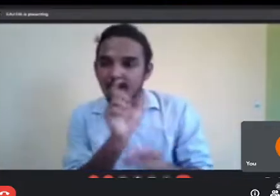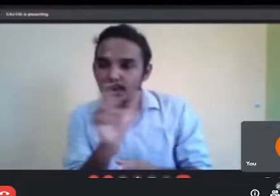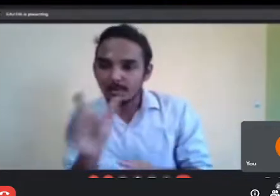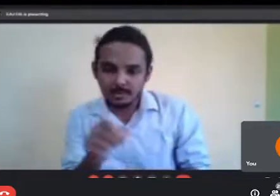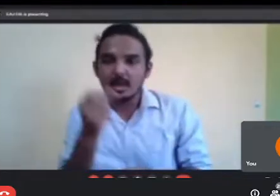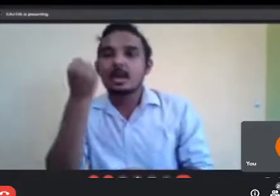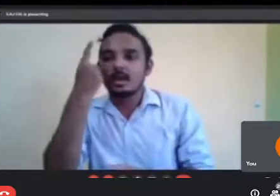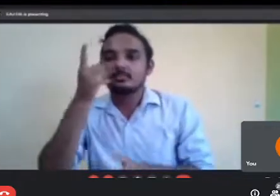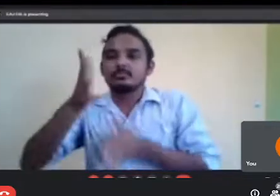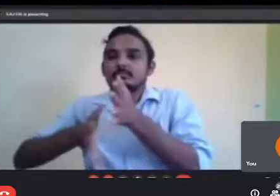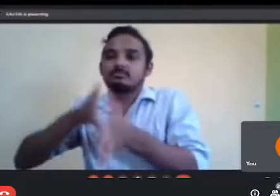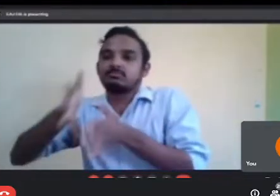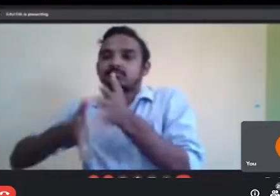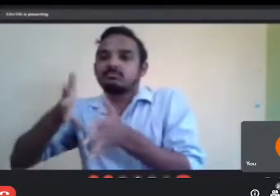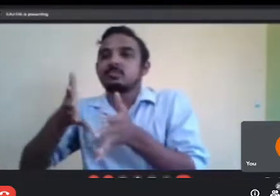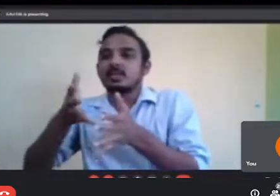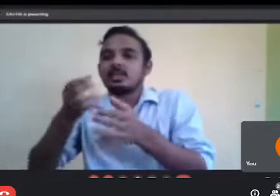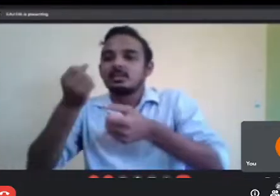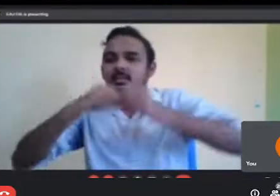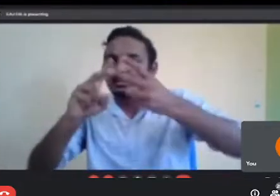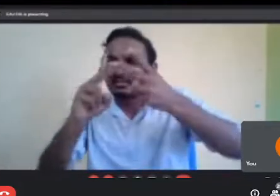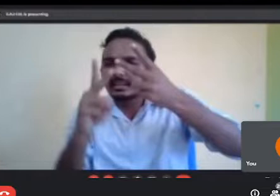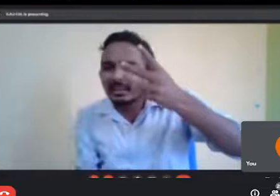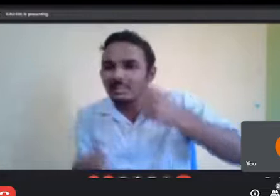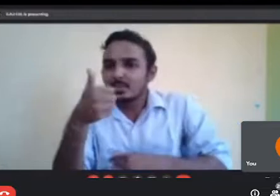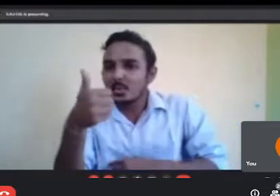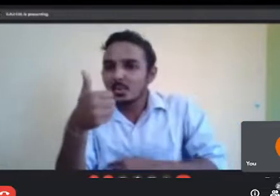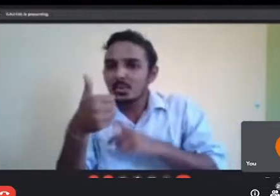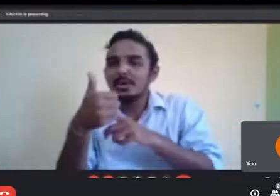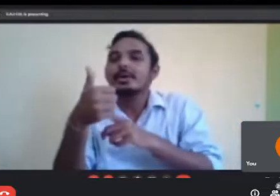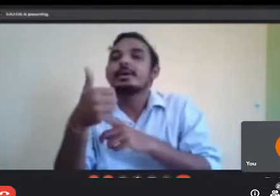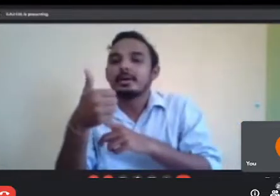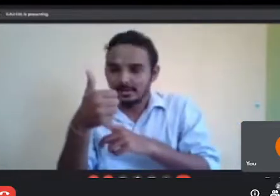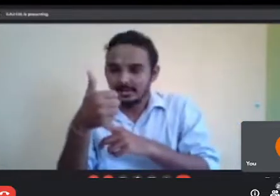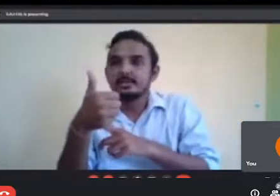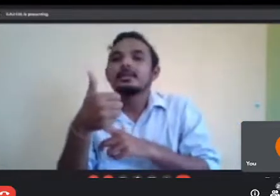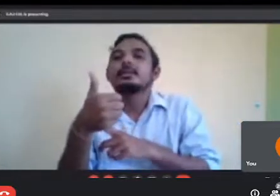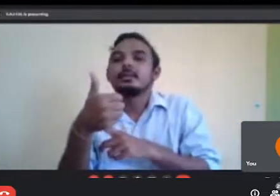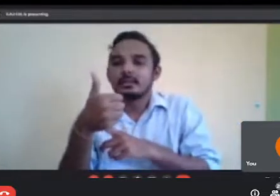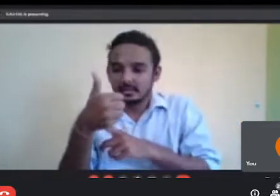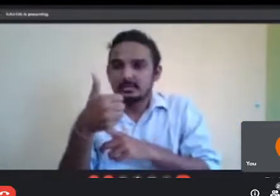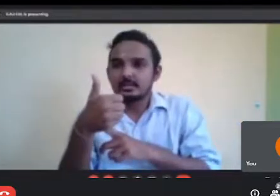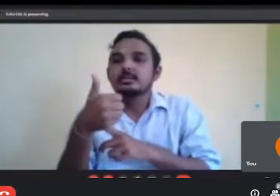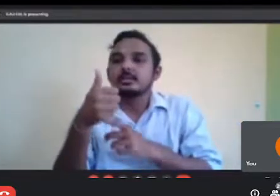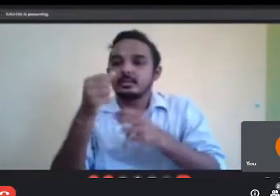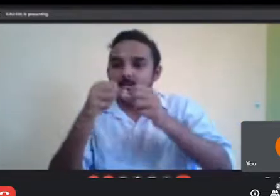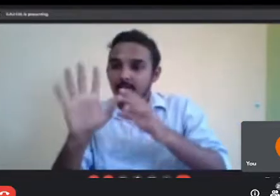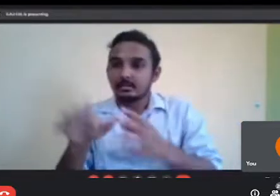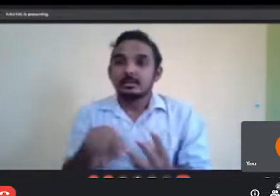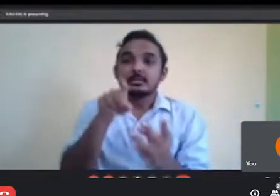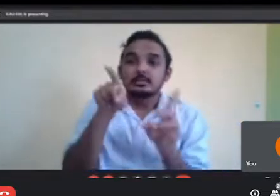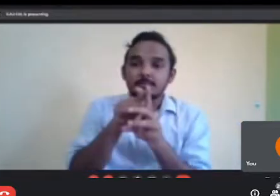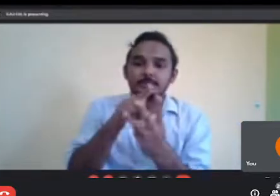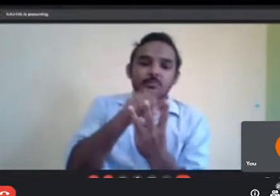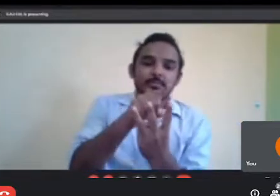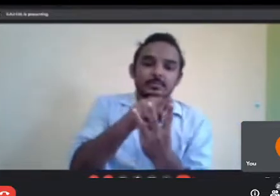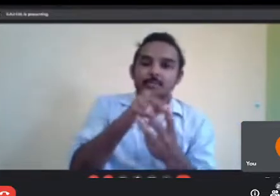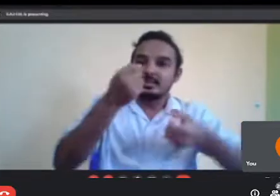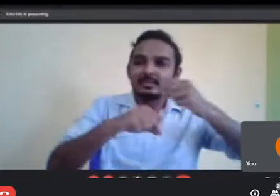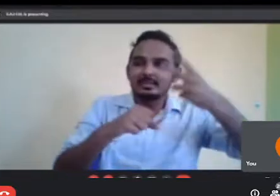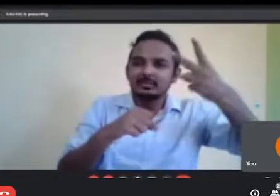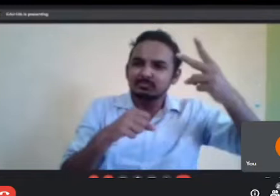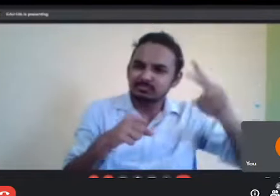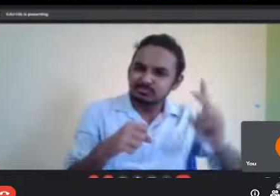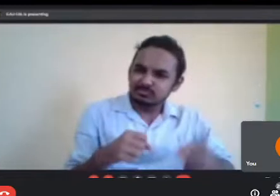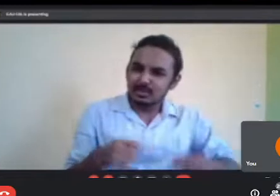the names. So there would be flashcards and they would have to put the names. If they were able to do that totally, so that would be one test.